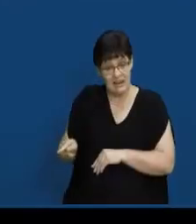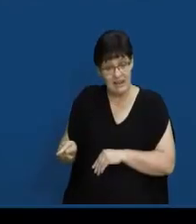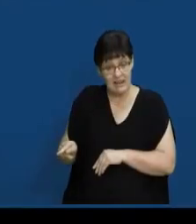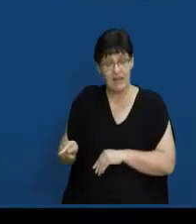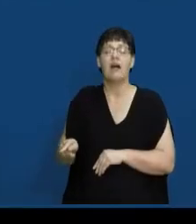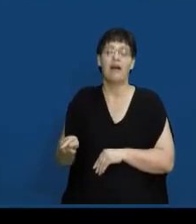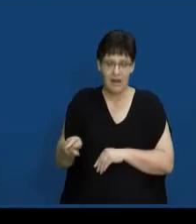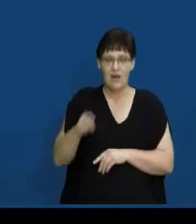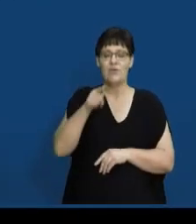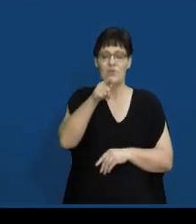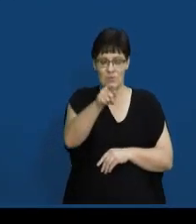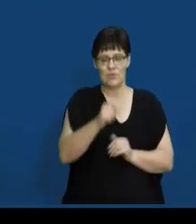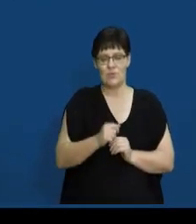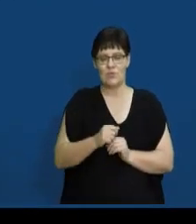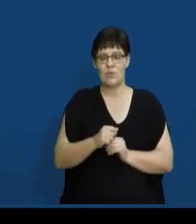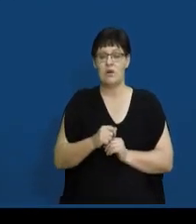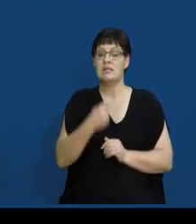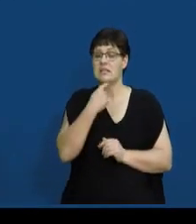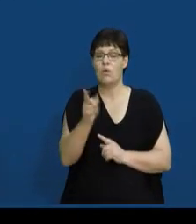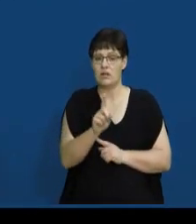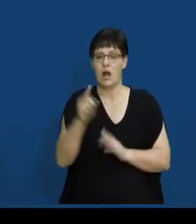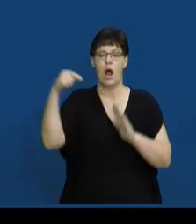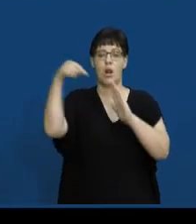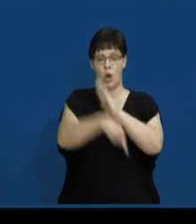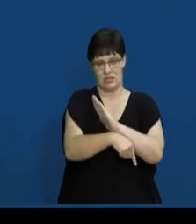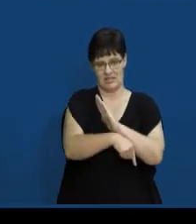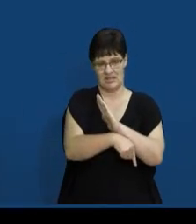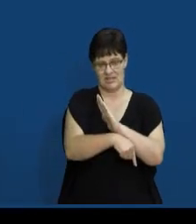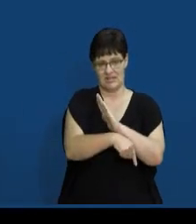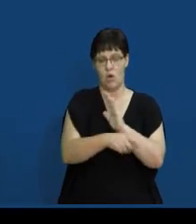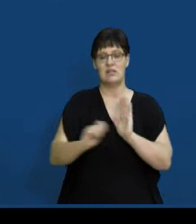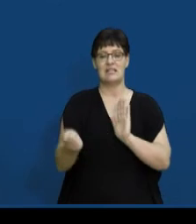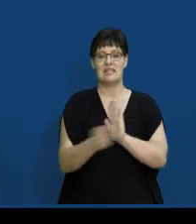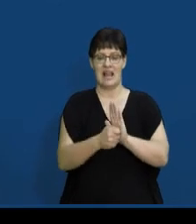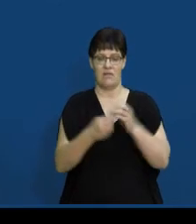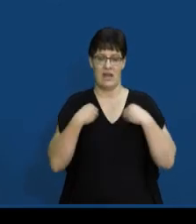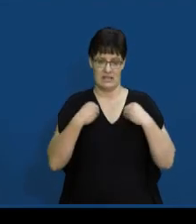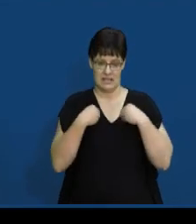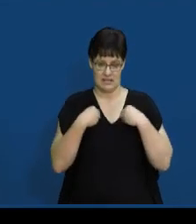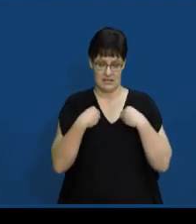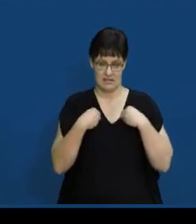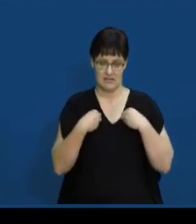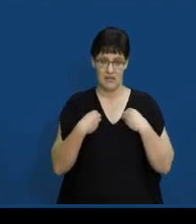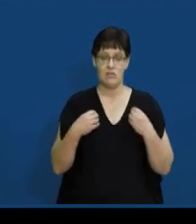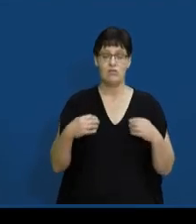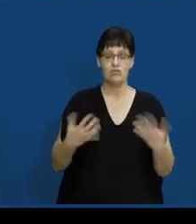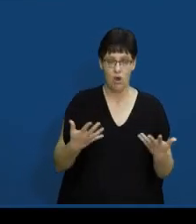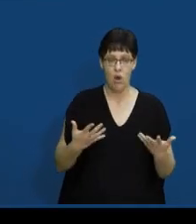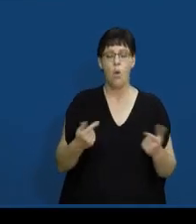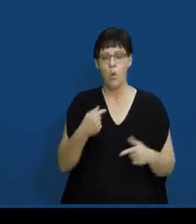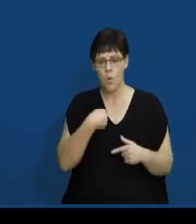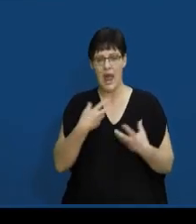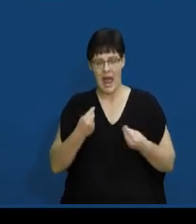then you have made what we call a loss on sale of asset. In other words, we've incurred